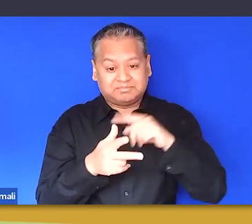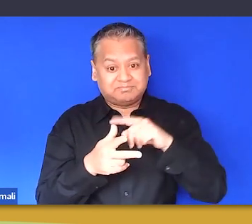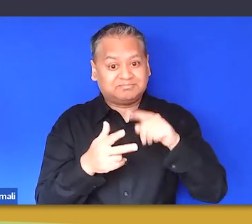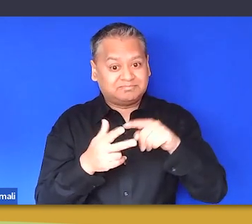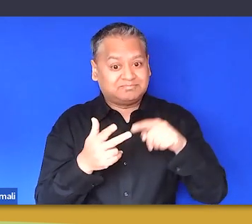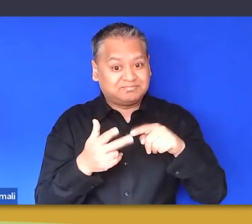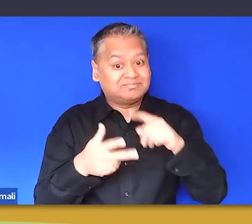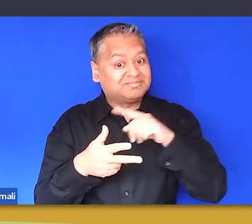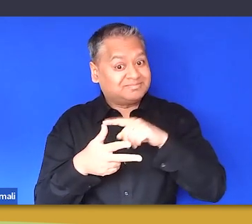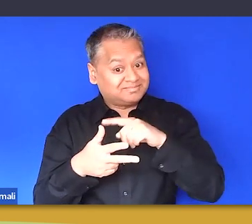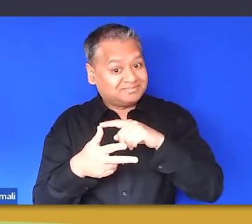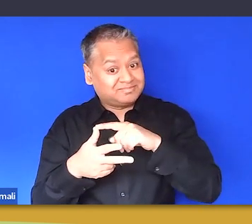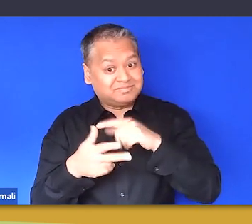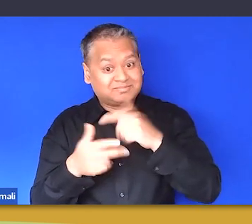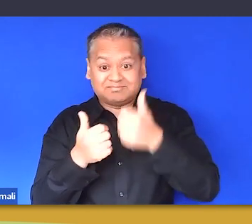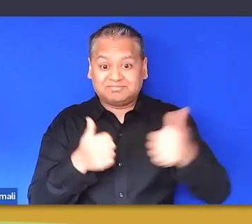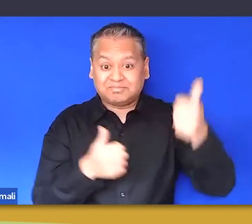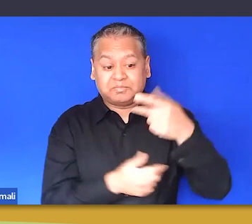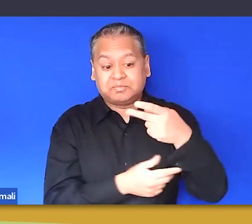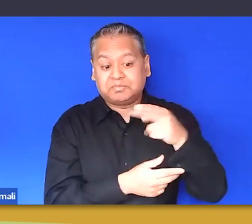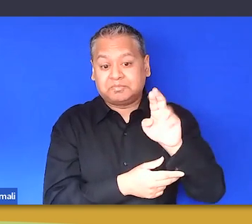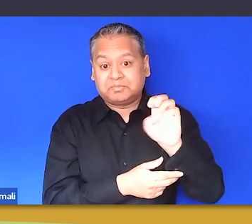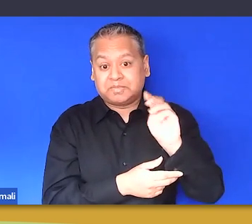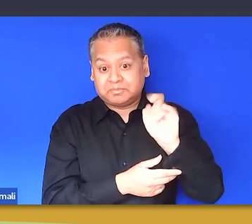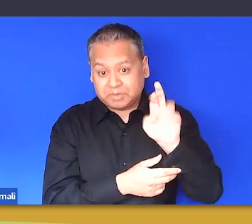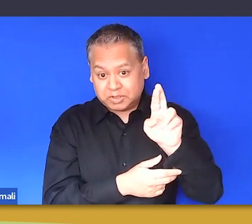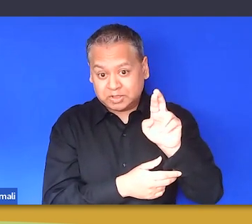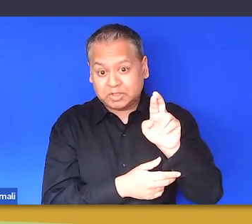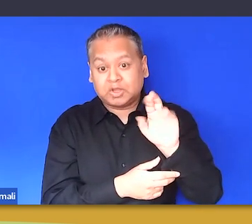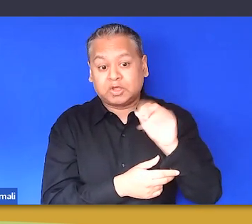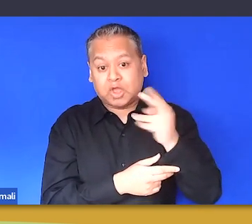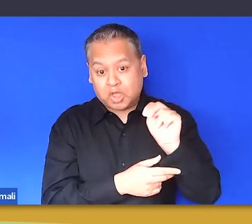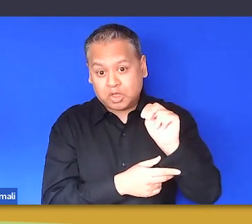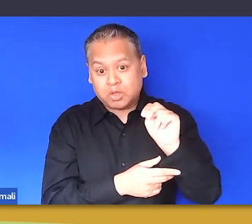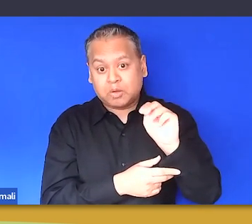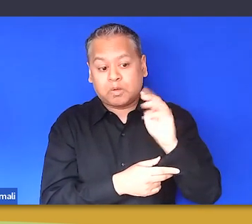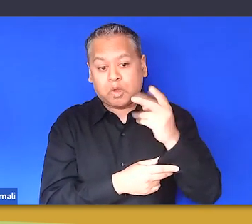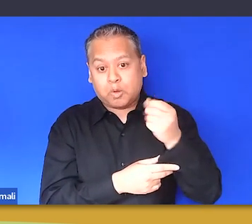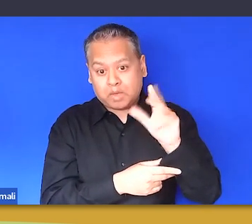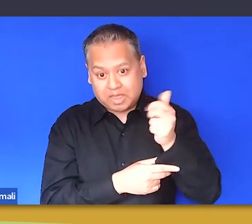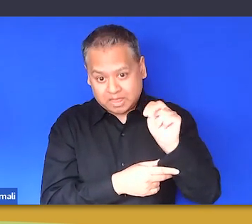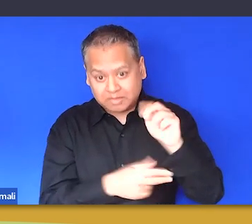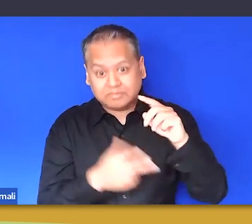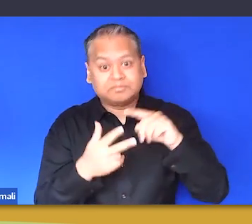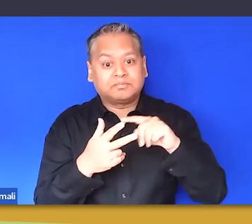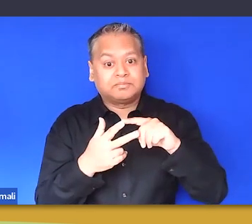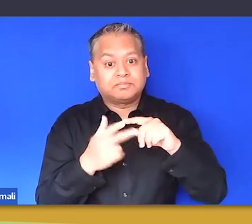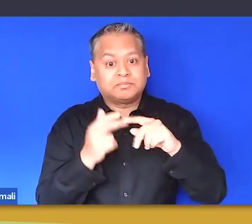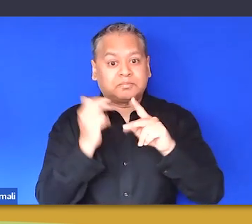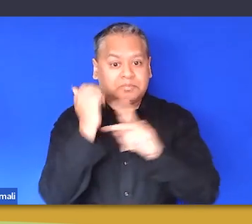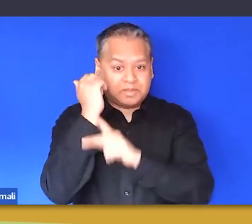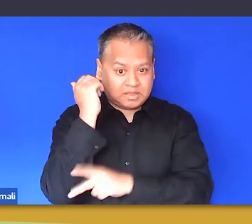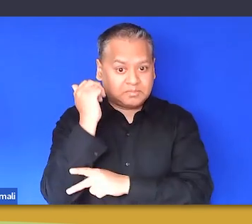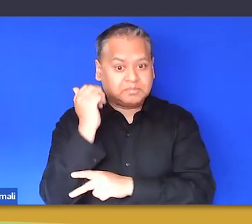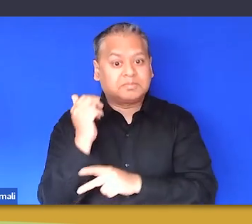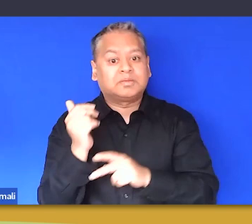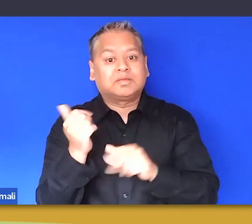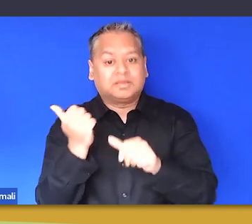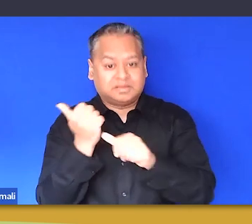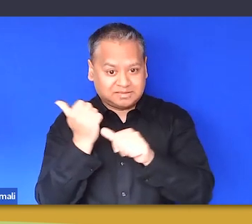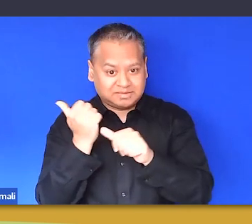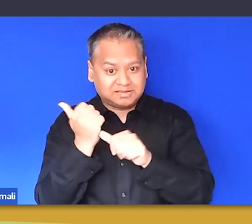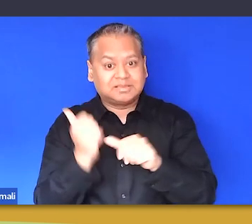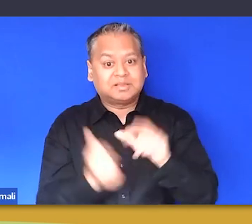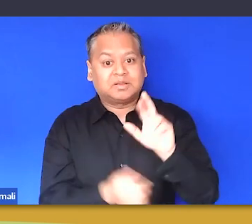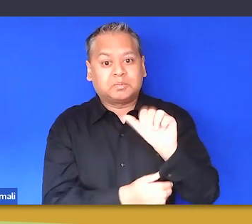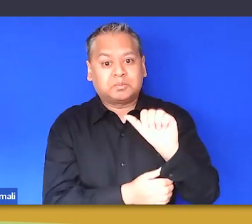have the Lekwungen dancers performing for us later in the show, and we'll be hearing from our five award recipients who we're